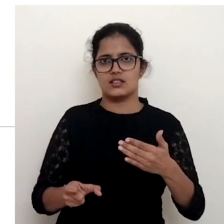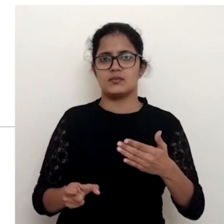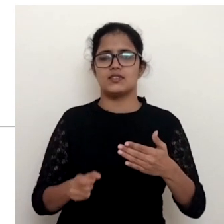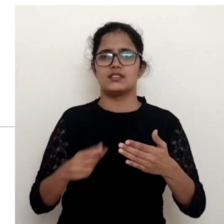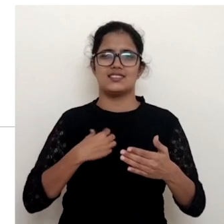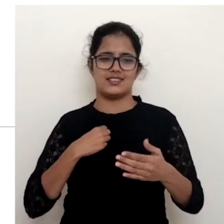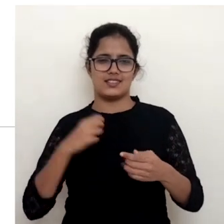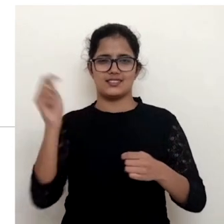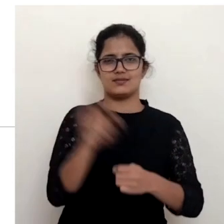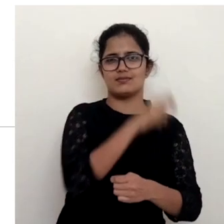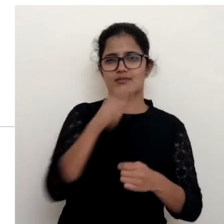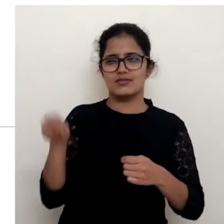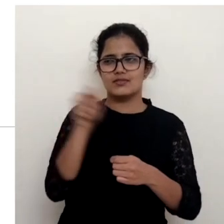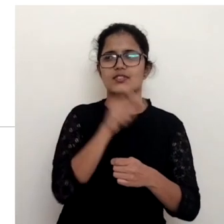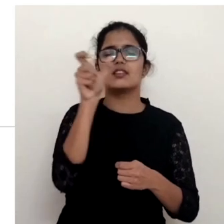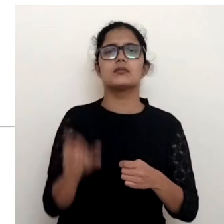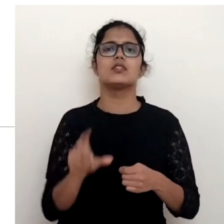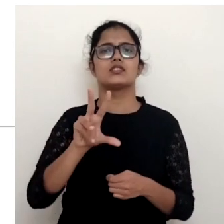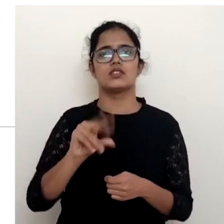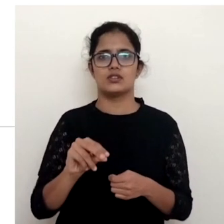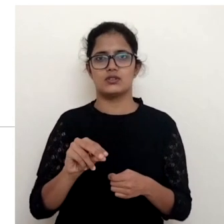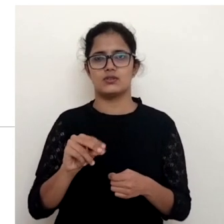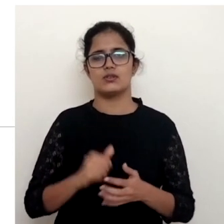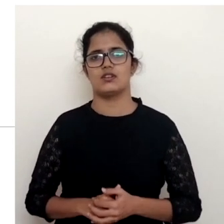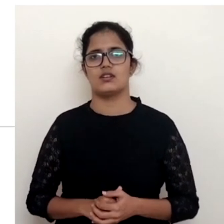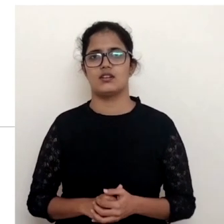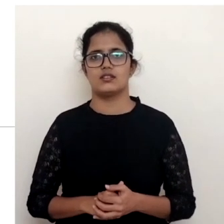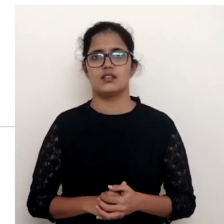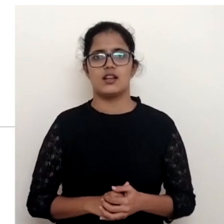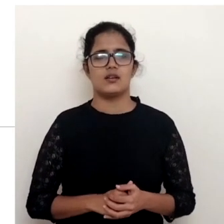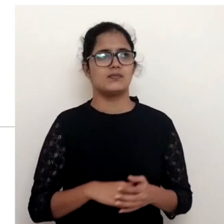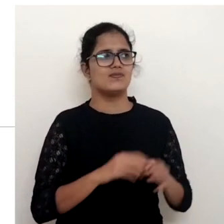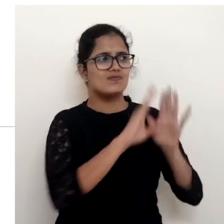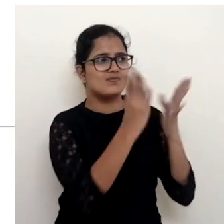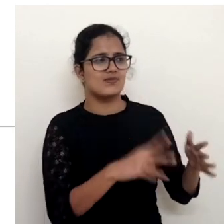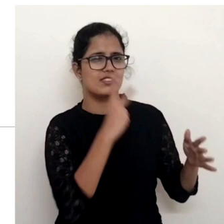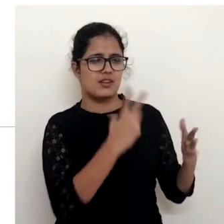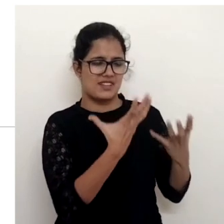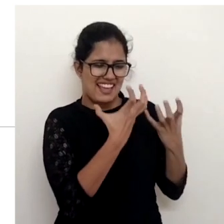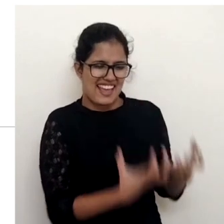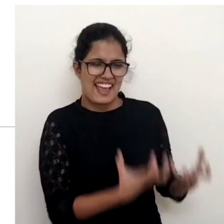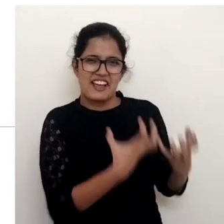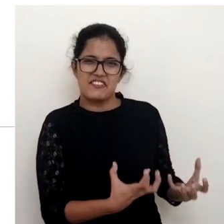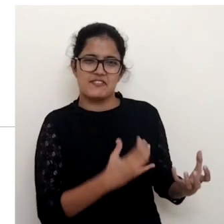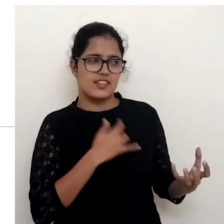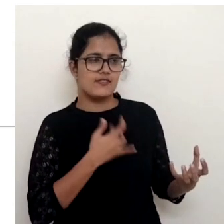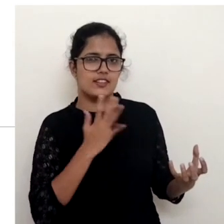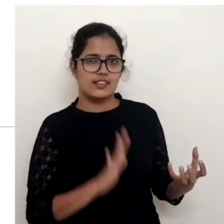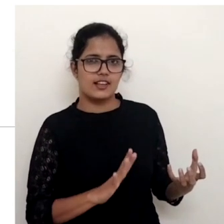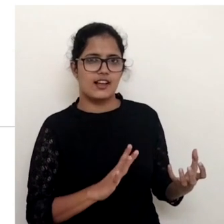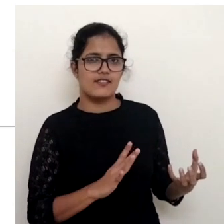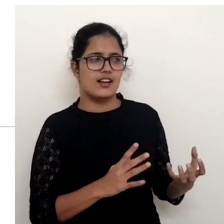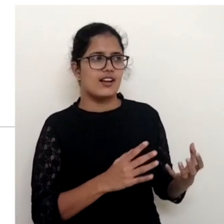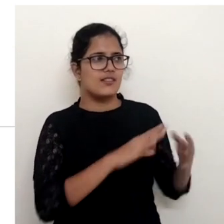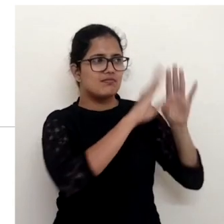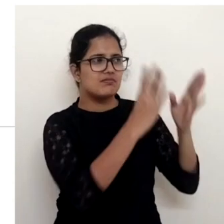a weaver, she's not working off a loom. You can feel that gravity wears upon these works. They're pulled